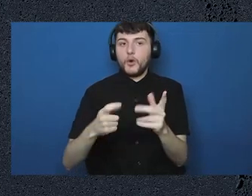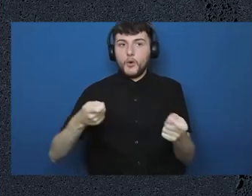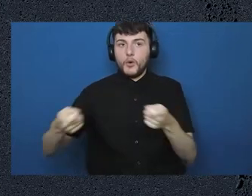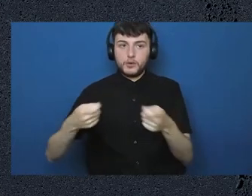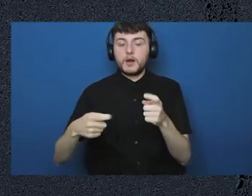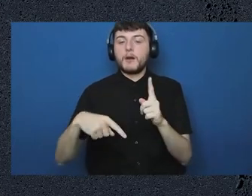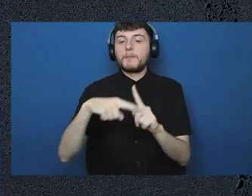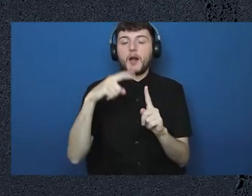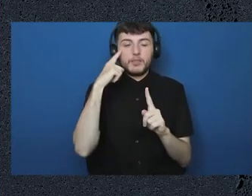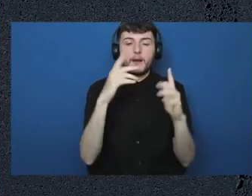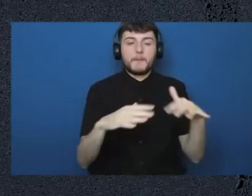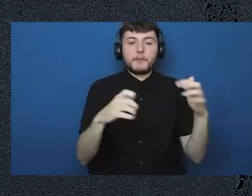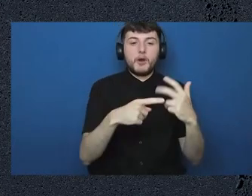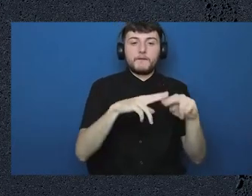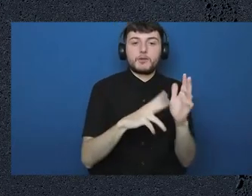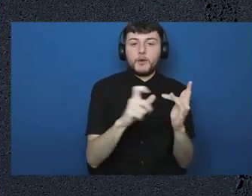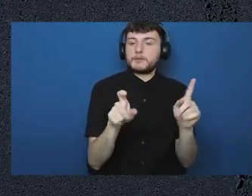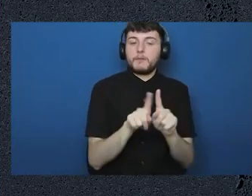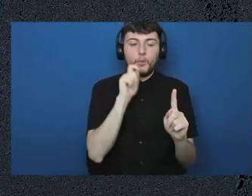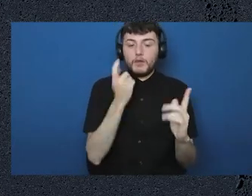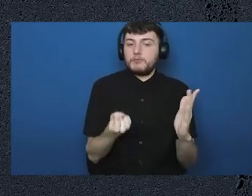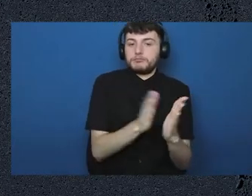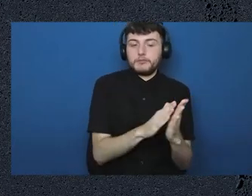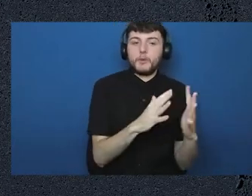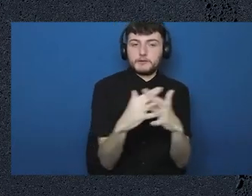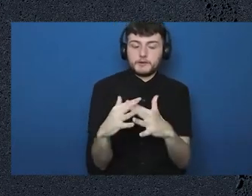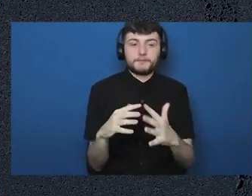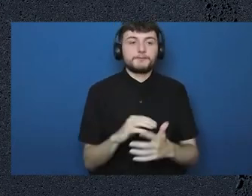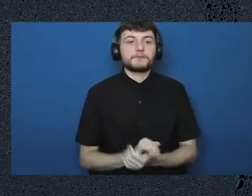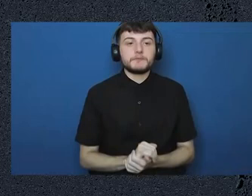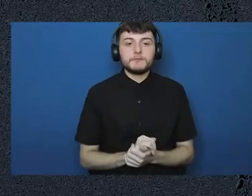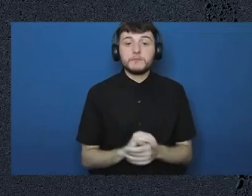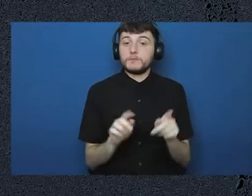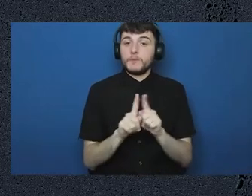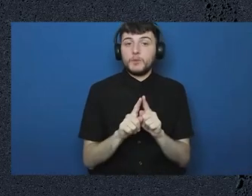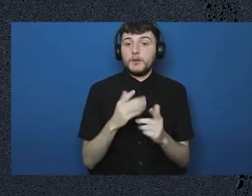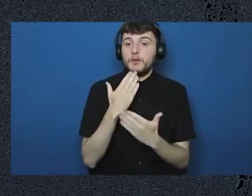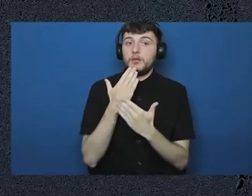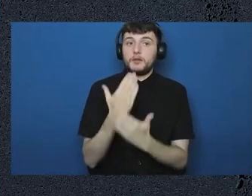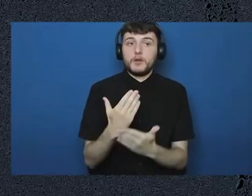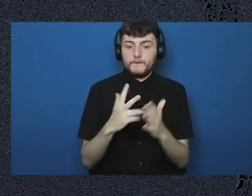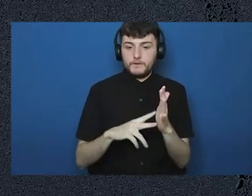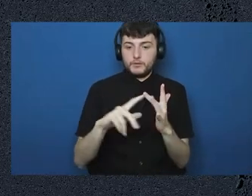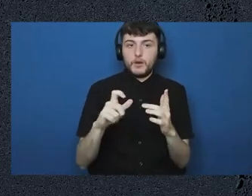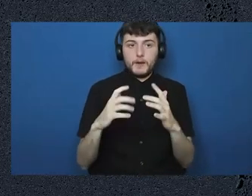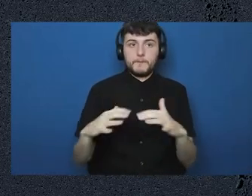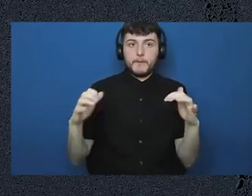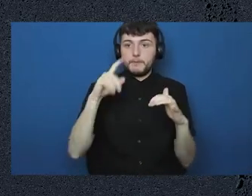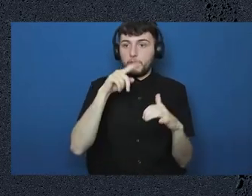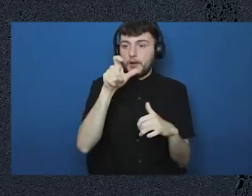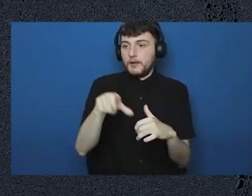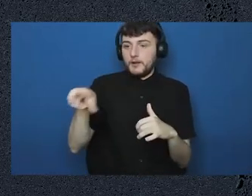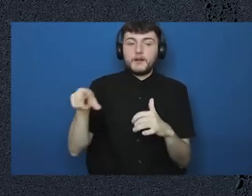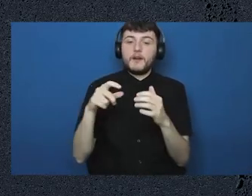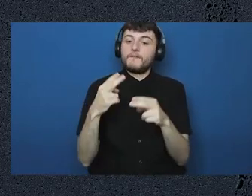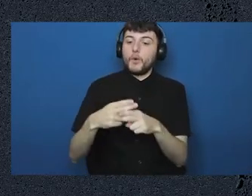it up on their website too, our co-host. And I also want to thank the Victorian Parliamentarians for STEMM. Tim Reid, thank you so